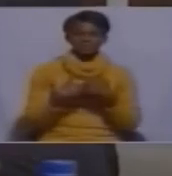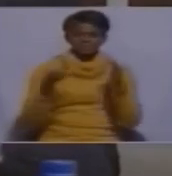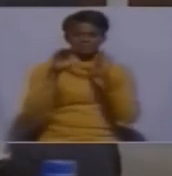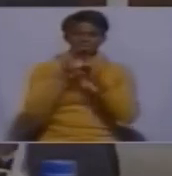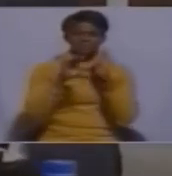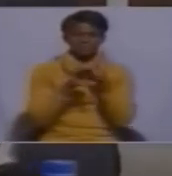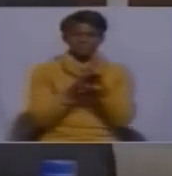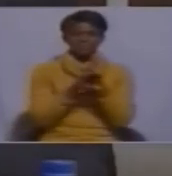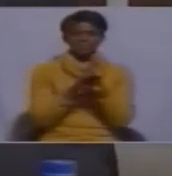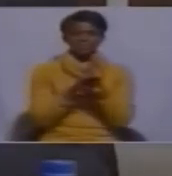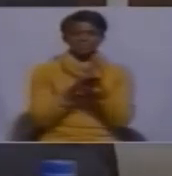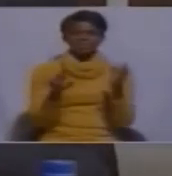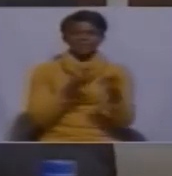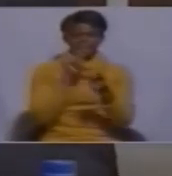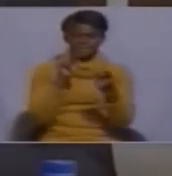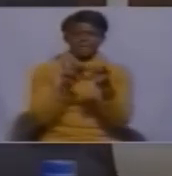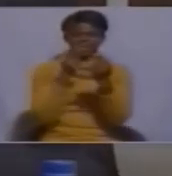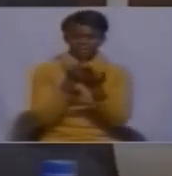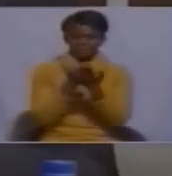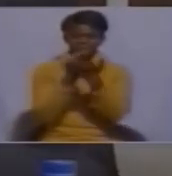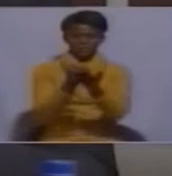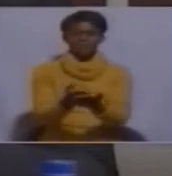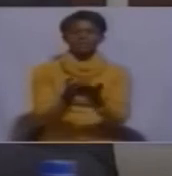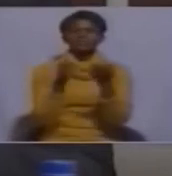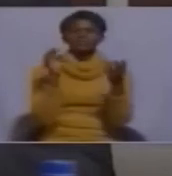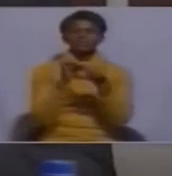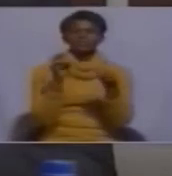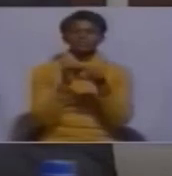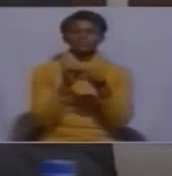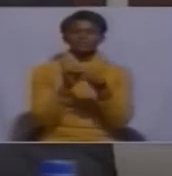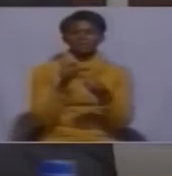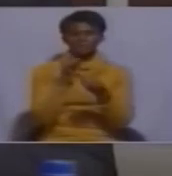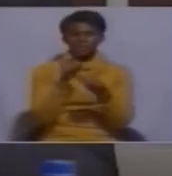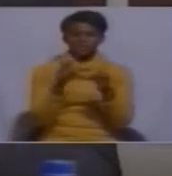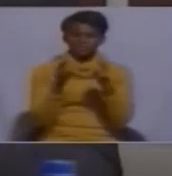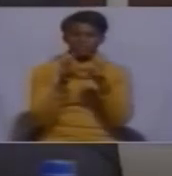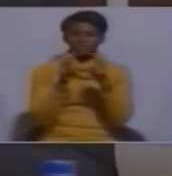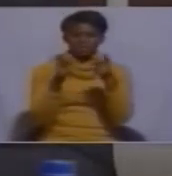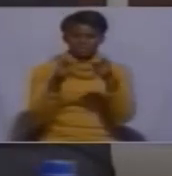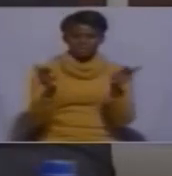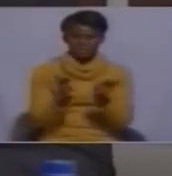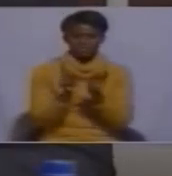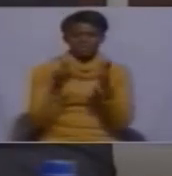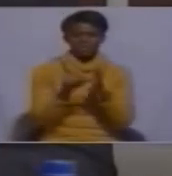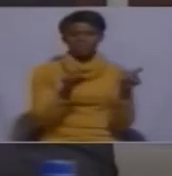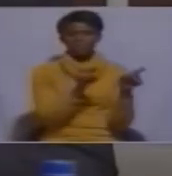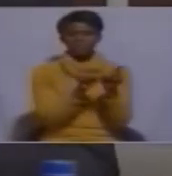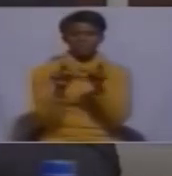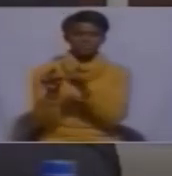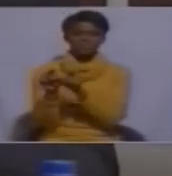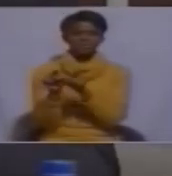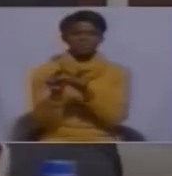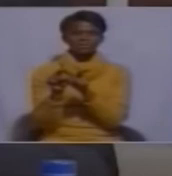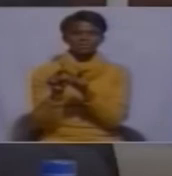Constitution as was recommended mostly. So that was the actual position. And then also